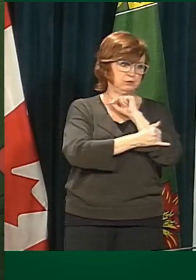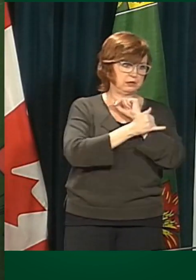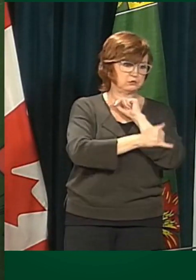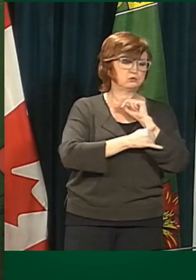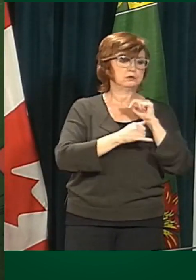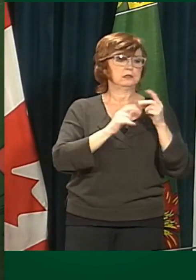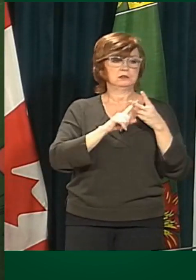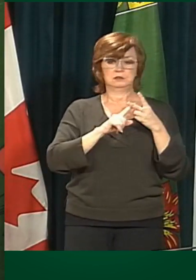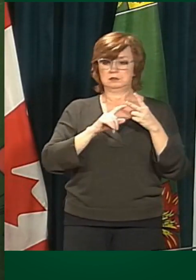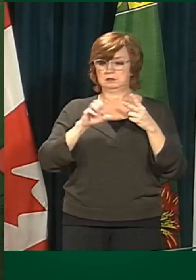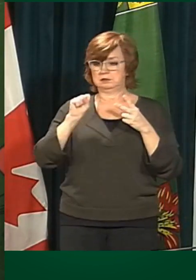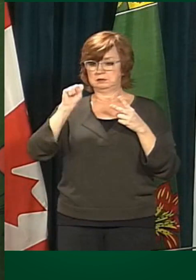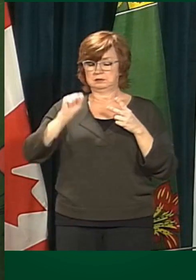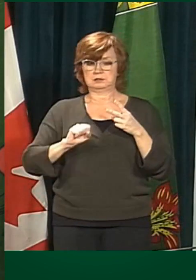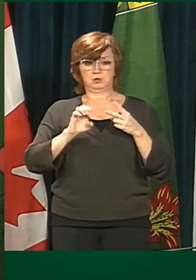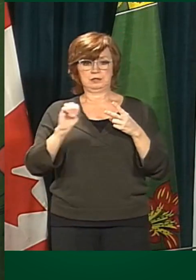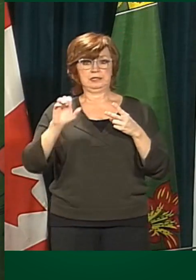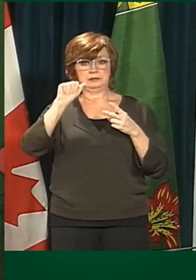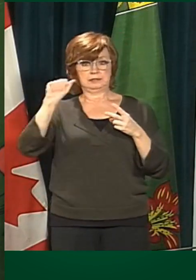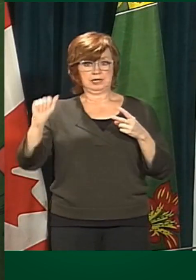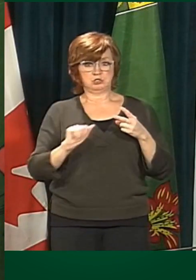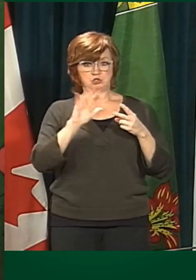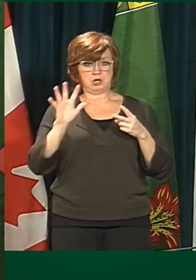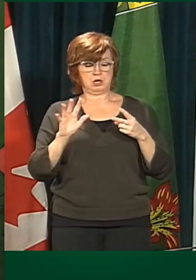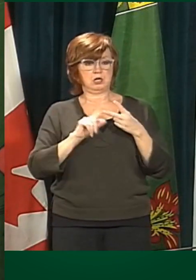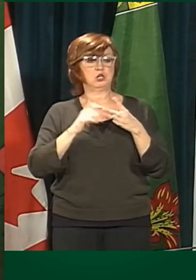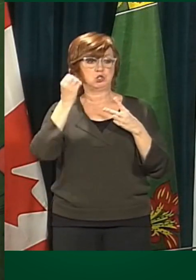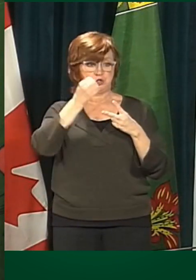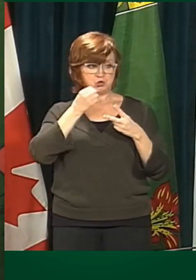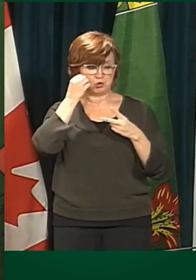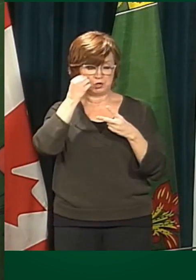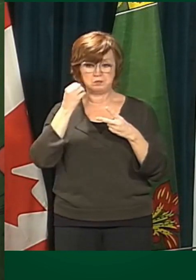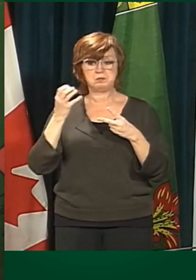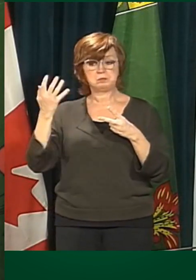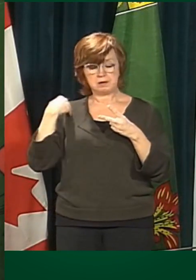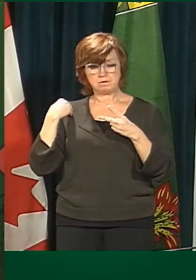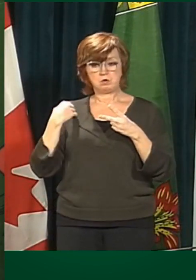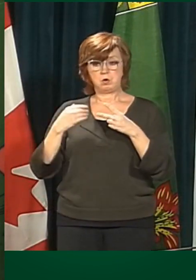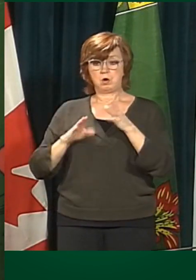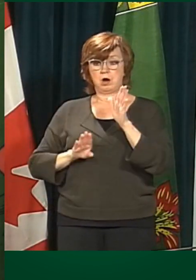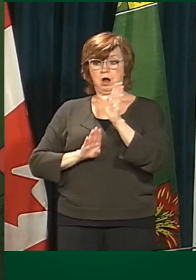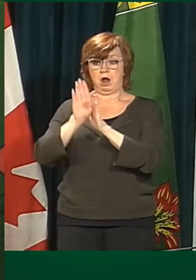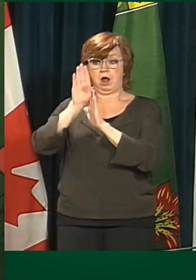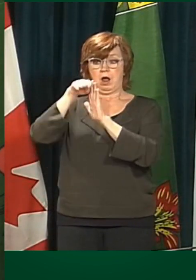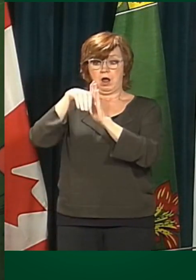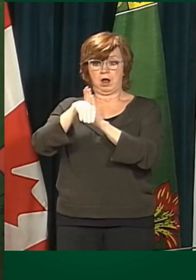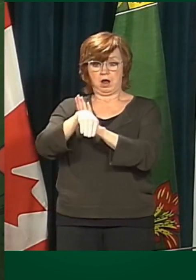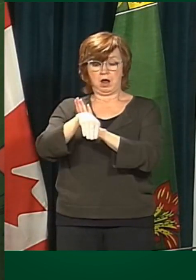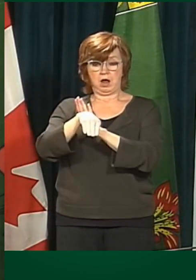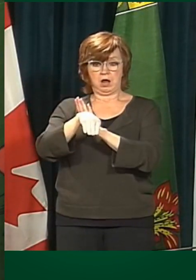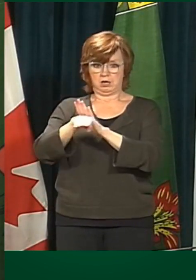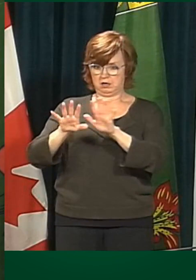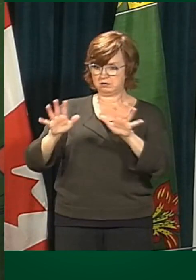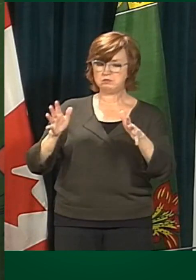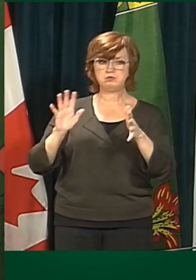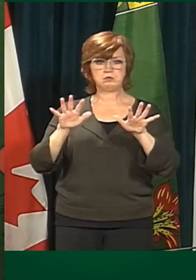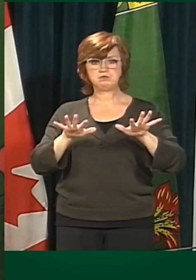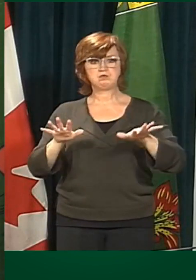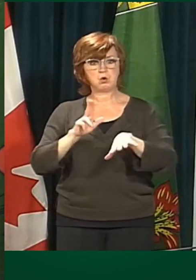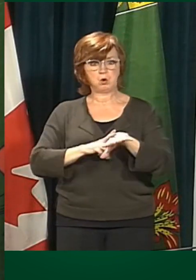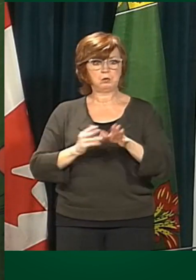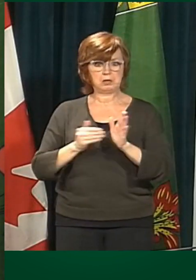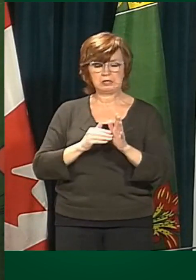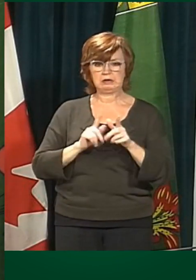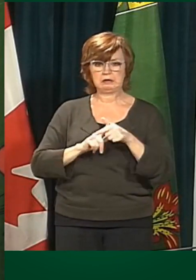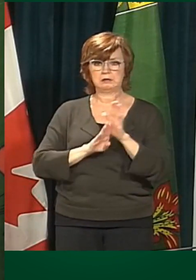of Europe as well, in terms of how they are managing after relaxing restrictions. What are some of the resurgences that they may see and the reasons